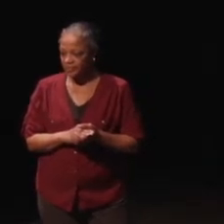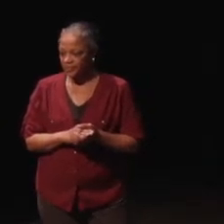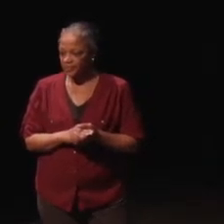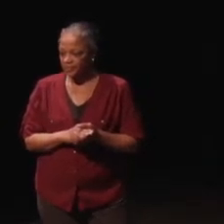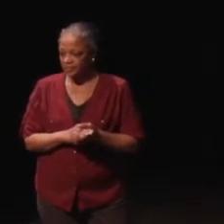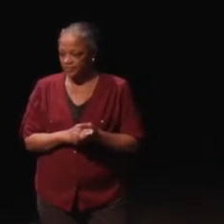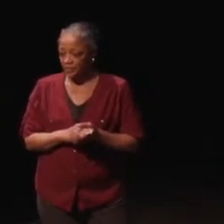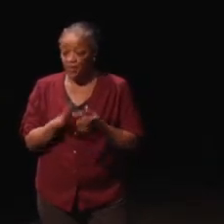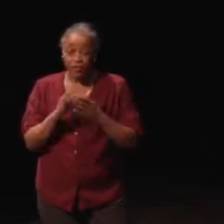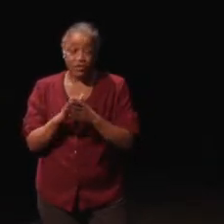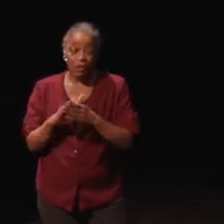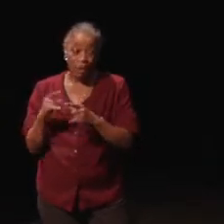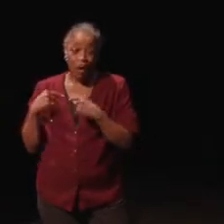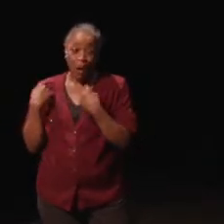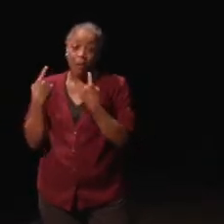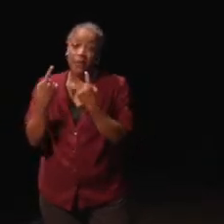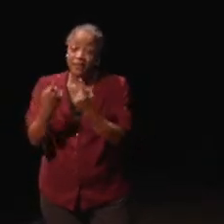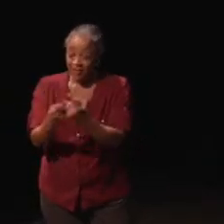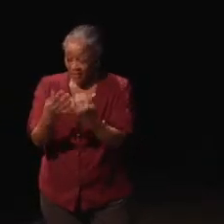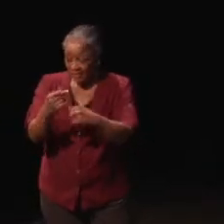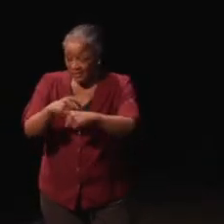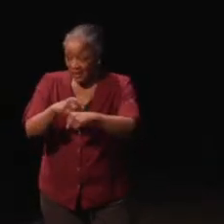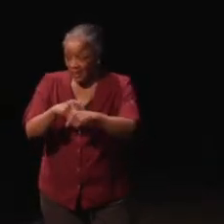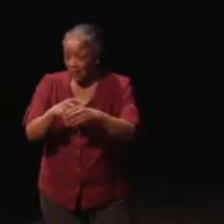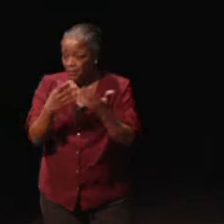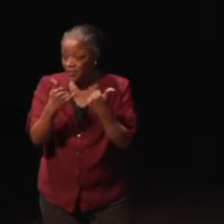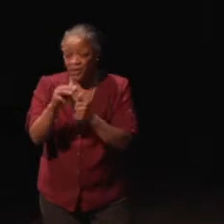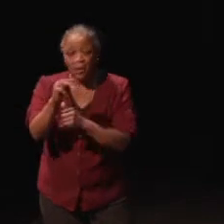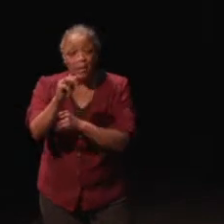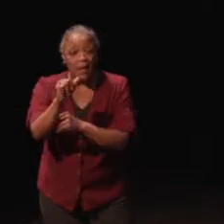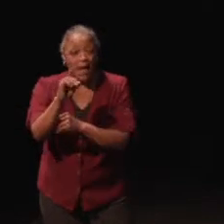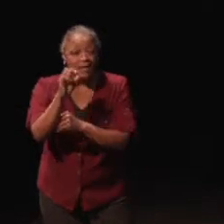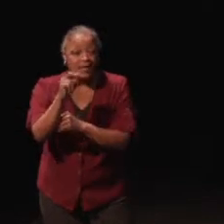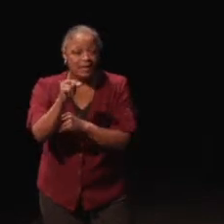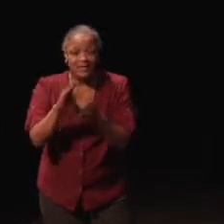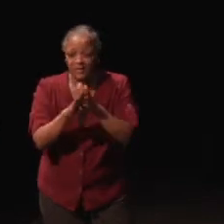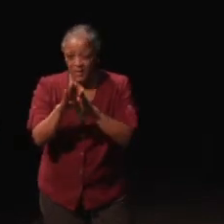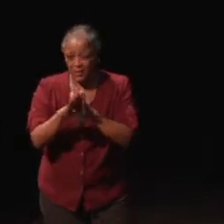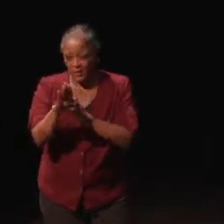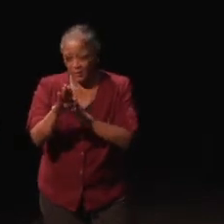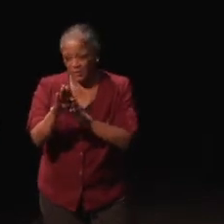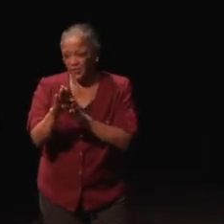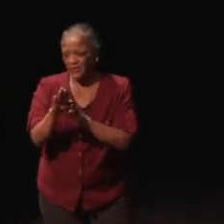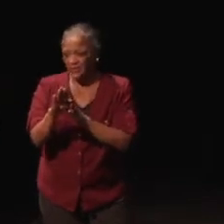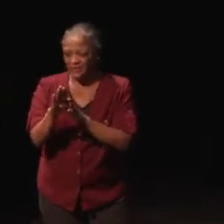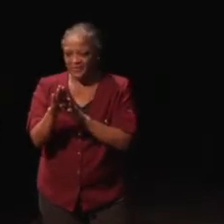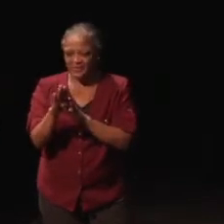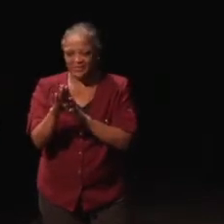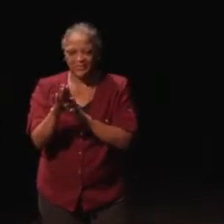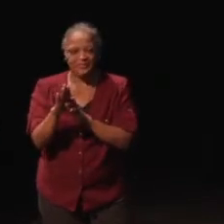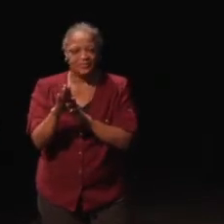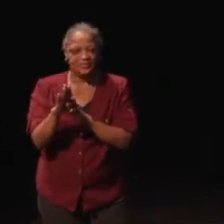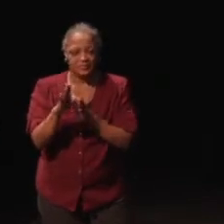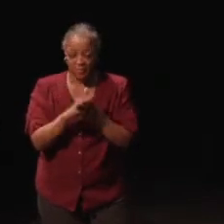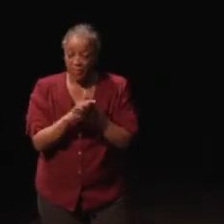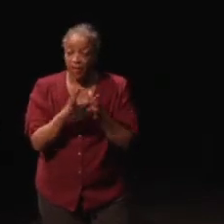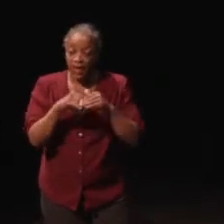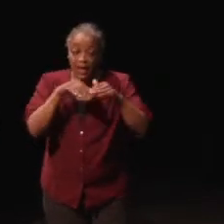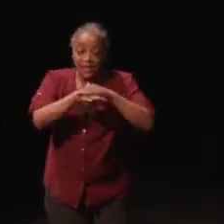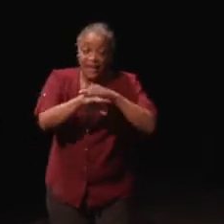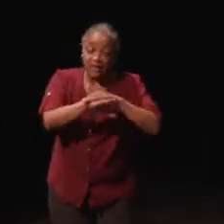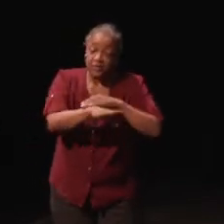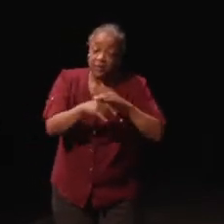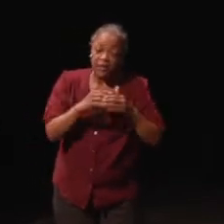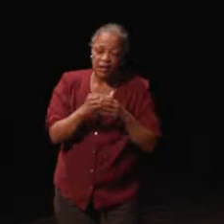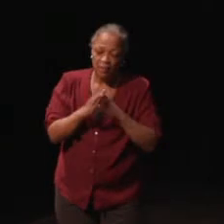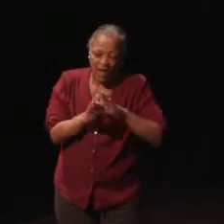So up until this time, I was still a Madden developer. I was basically, accessibility was my